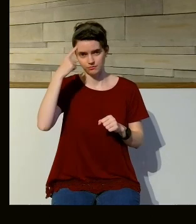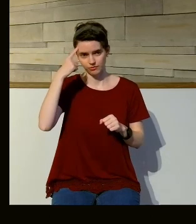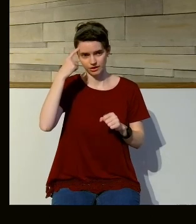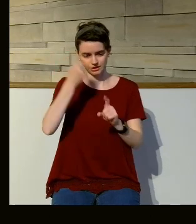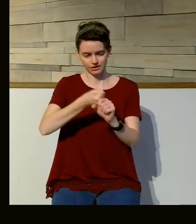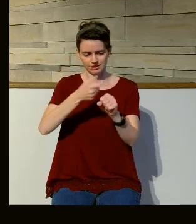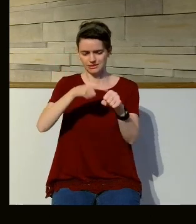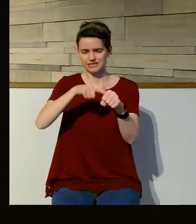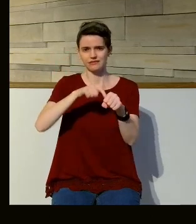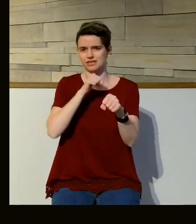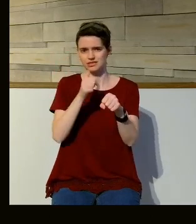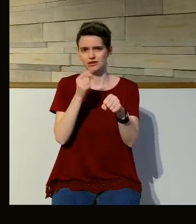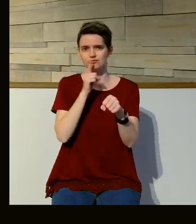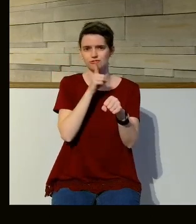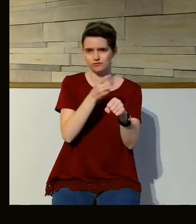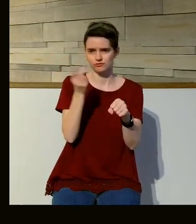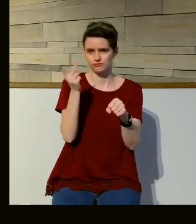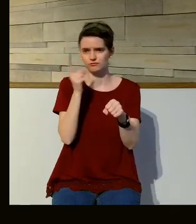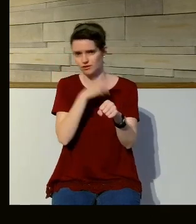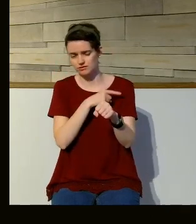false. Can't be the same thing.